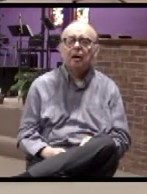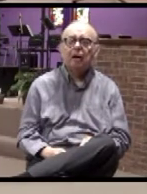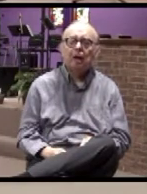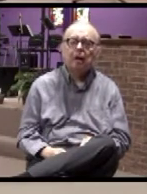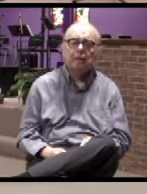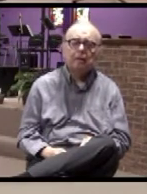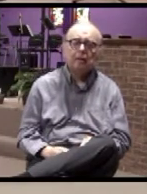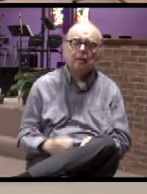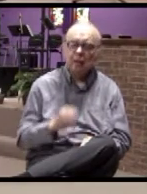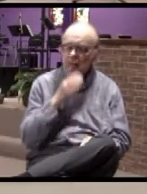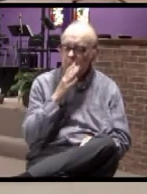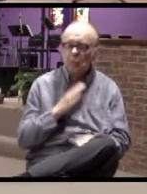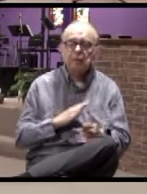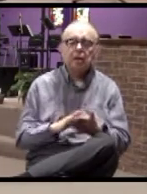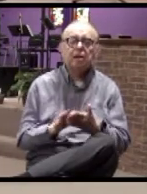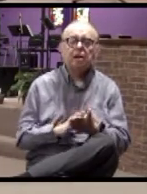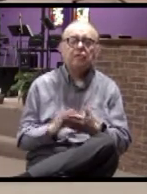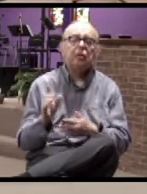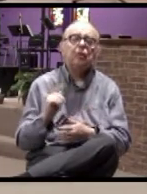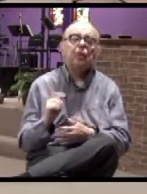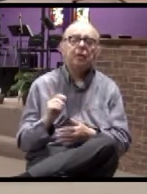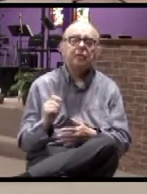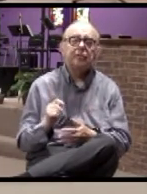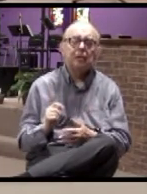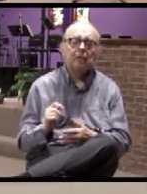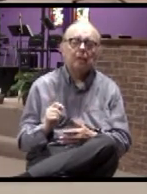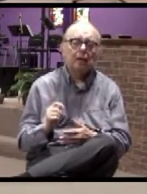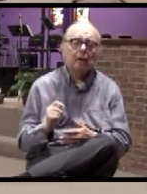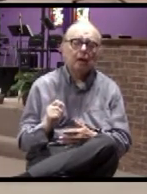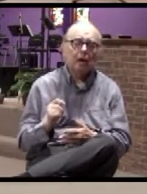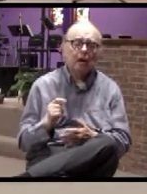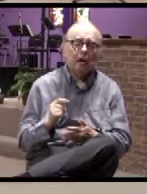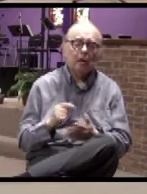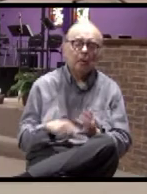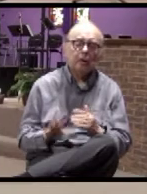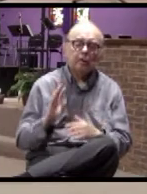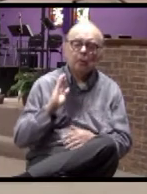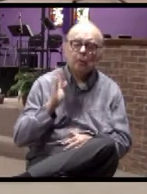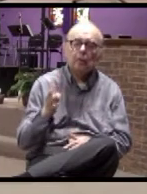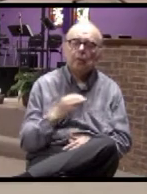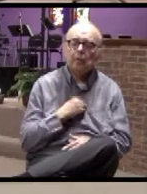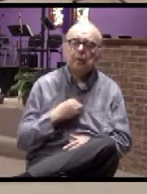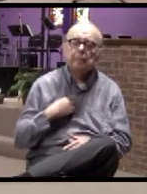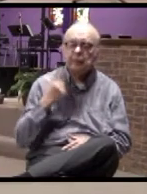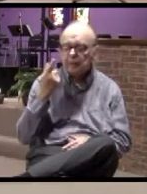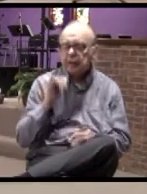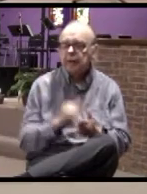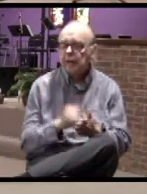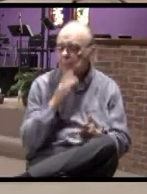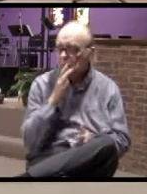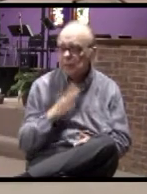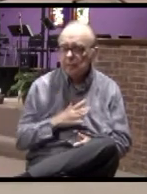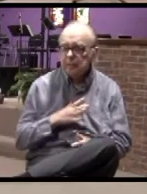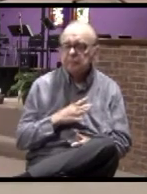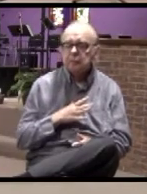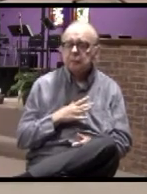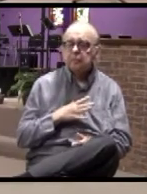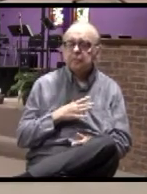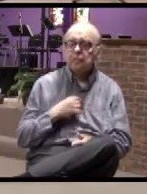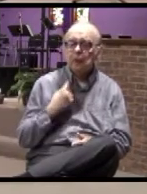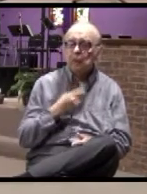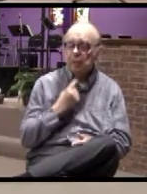She cleans toilets. What would the members think of her? So he told